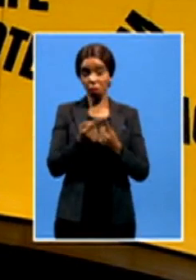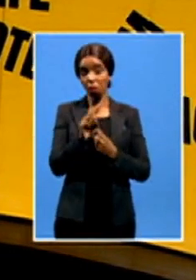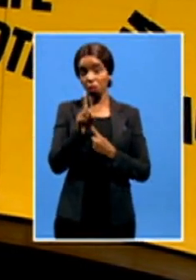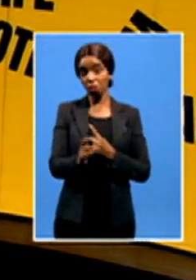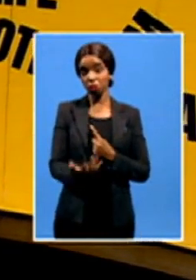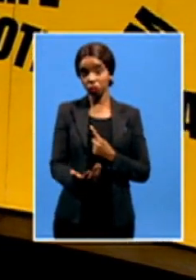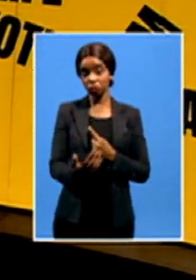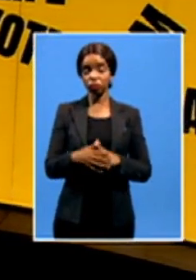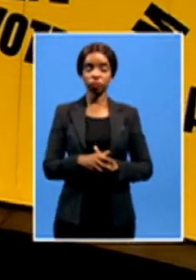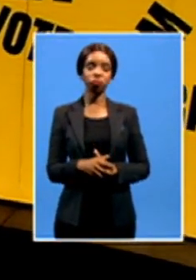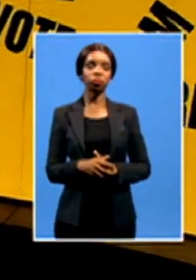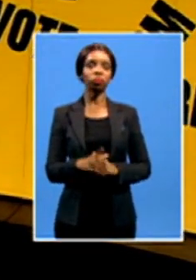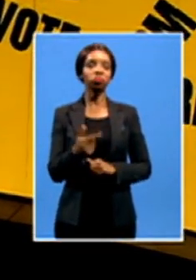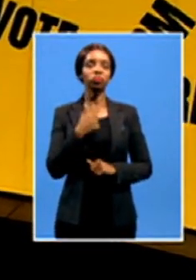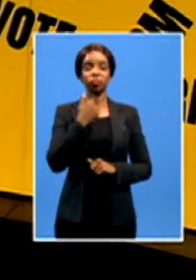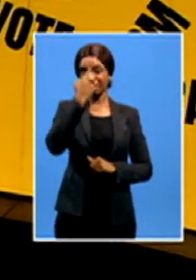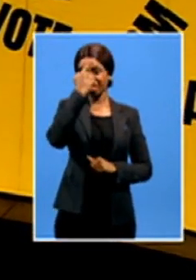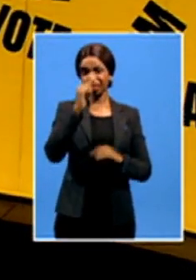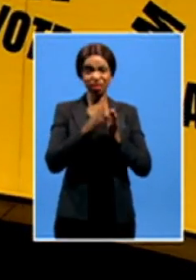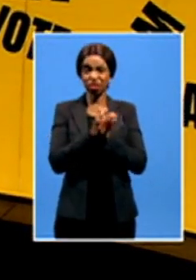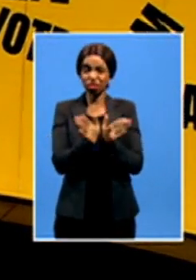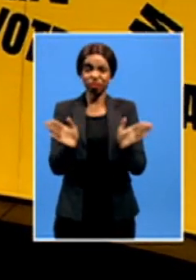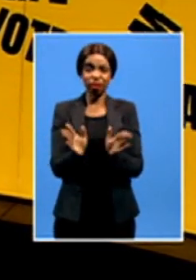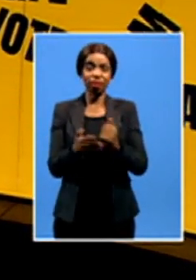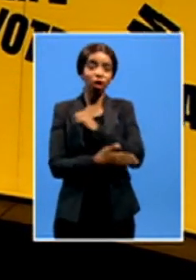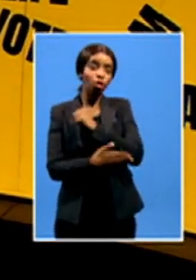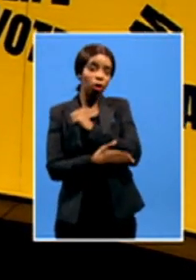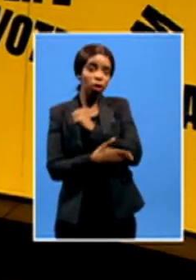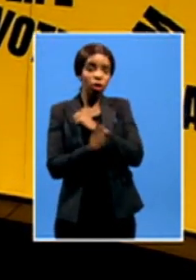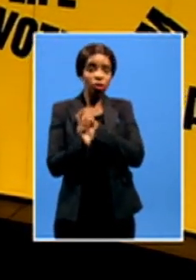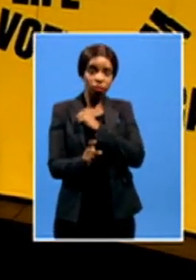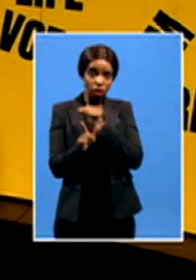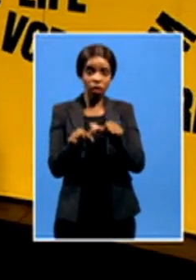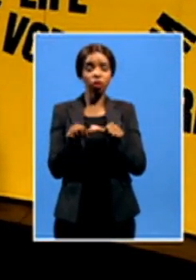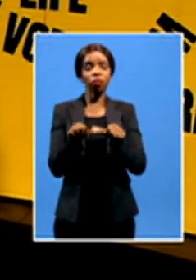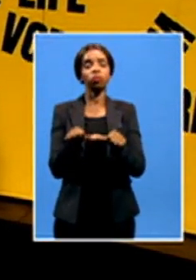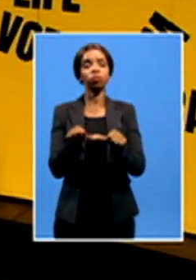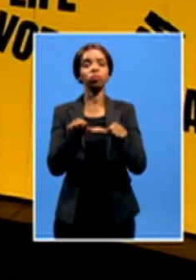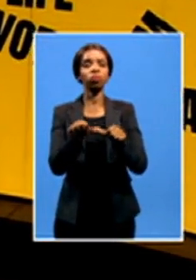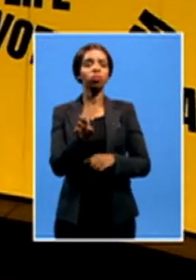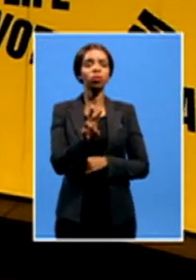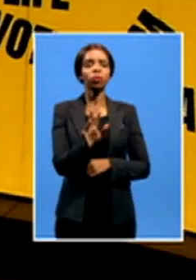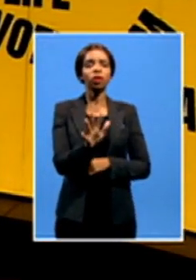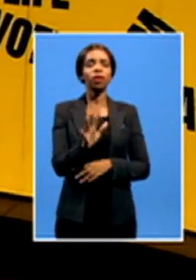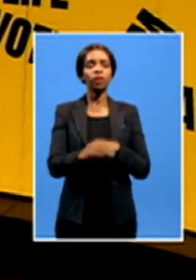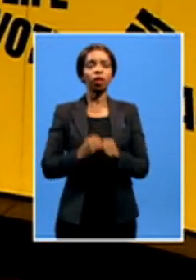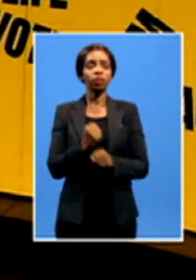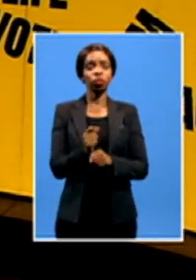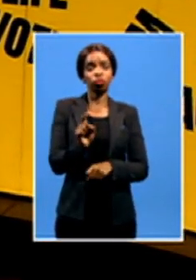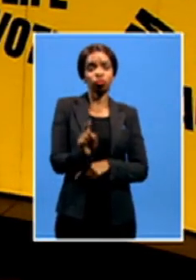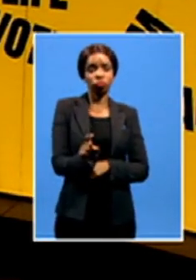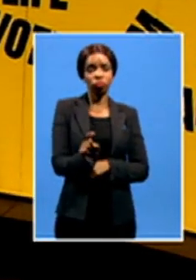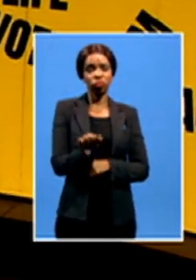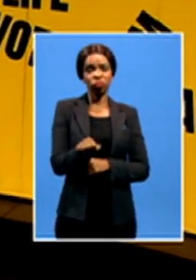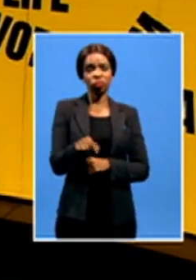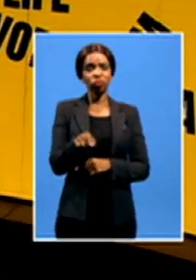that in general, in terms of how the country's moved forward, the last 25 years have been kind of